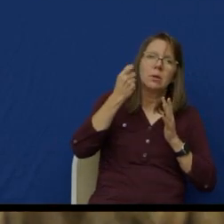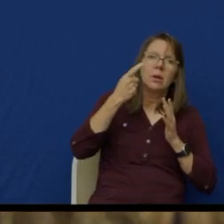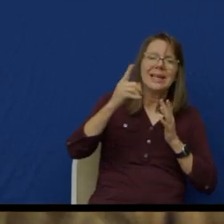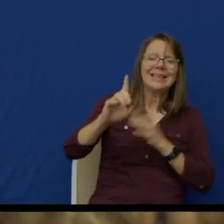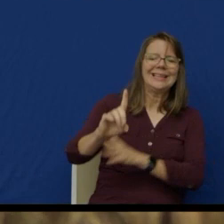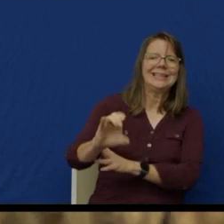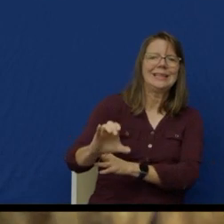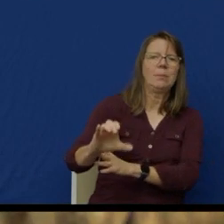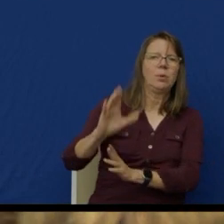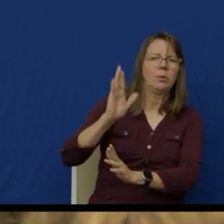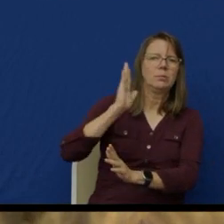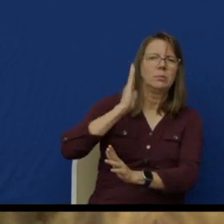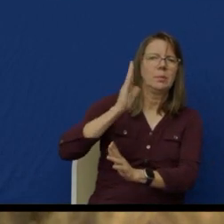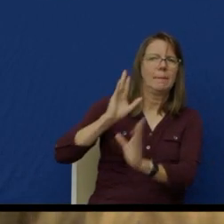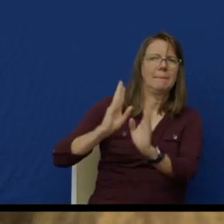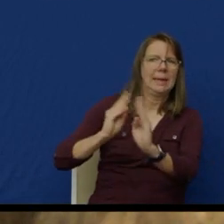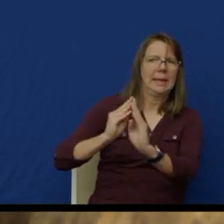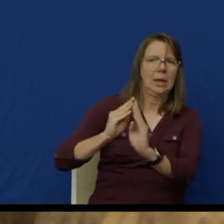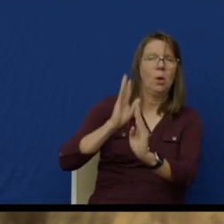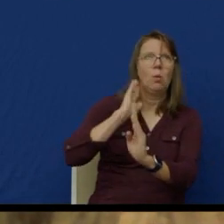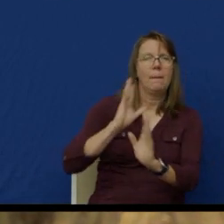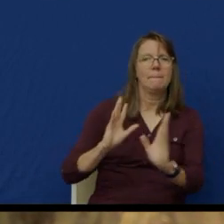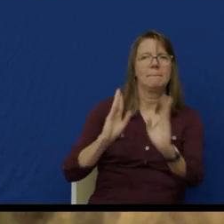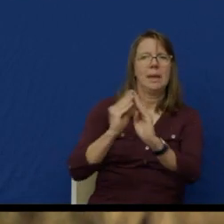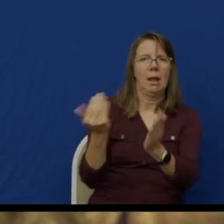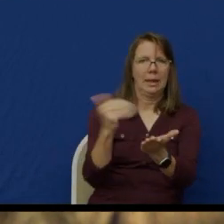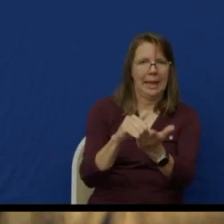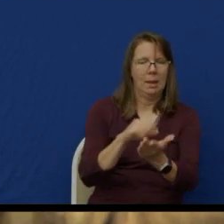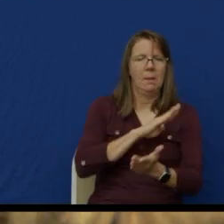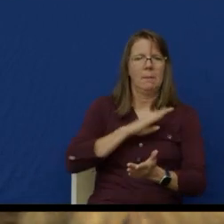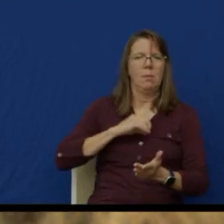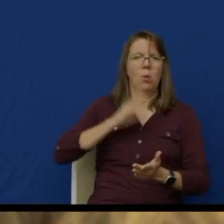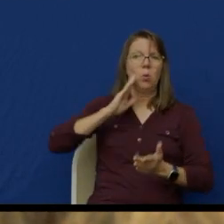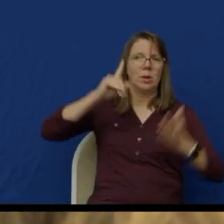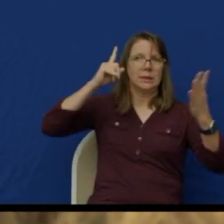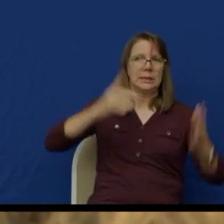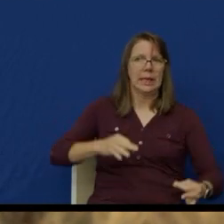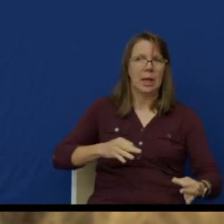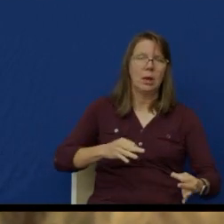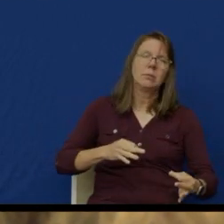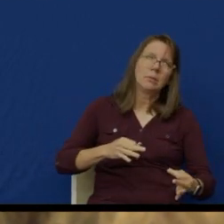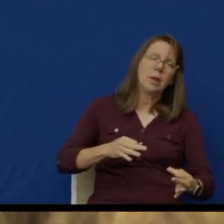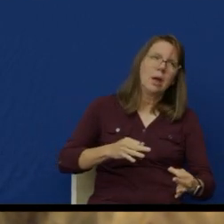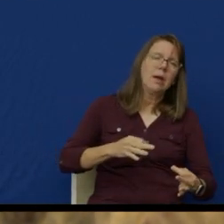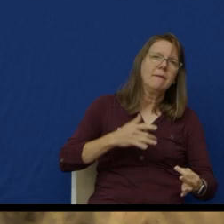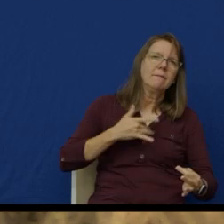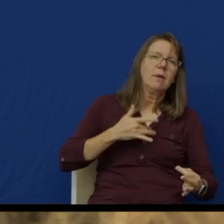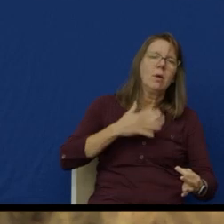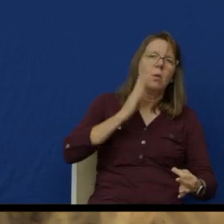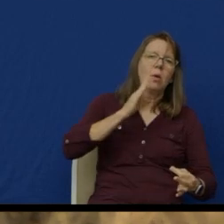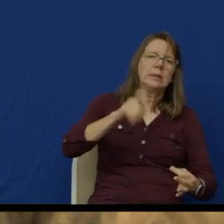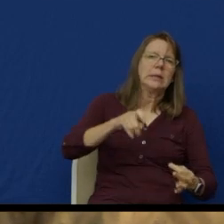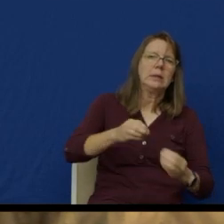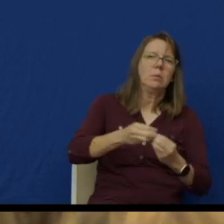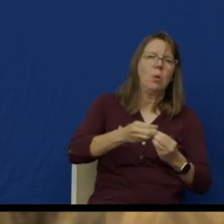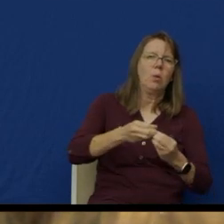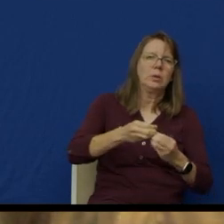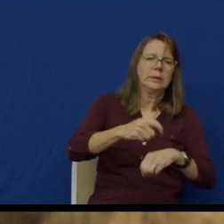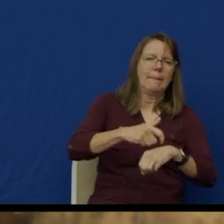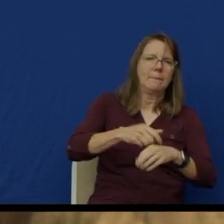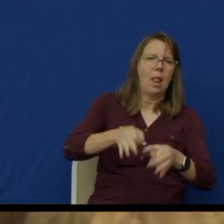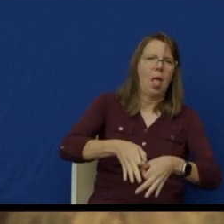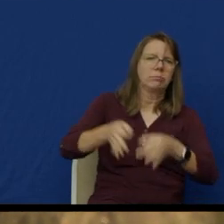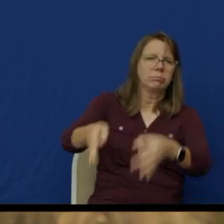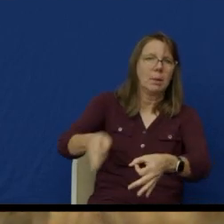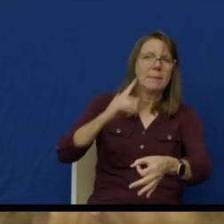meeting, we'll reconvene and the board will make a decision. Likely we'll need more time because this is a longer process and we'll